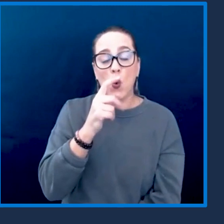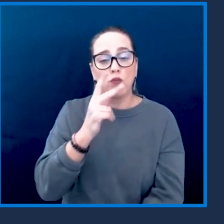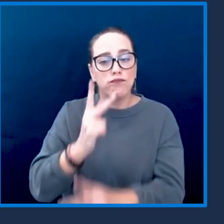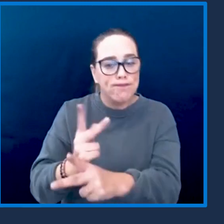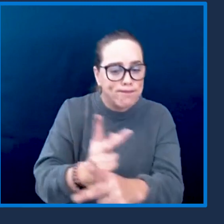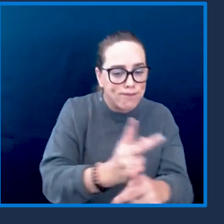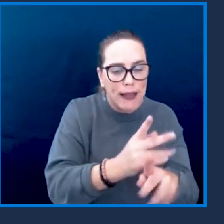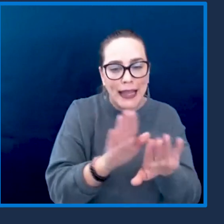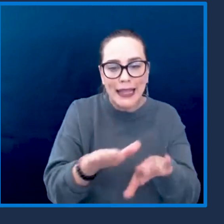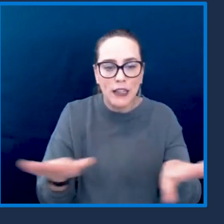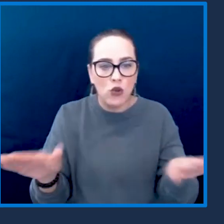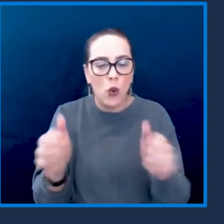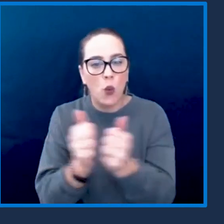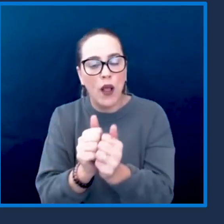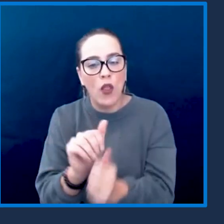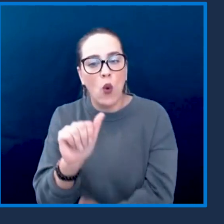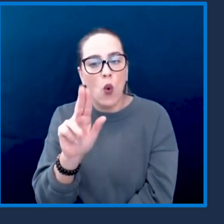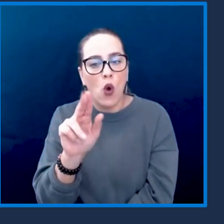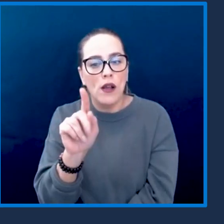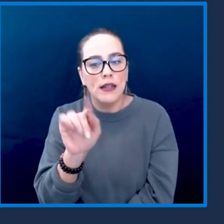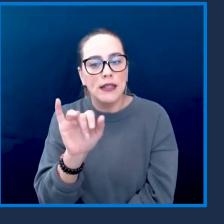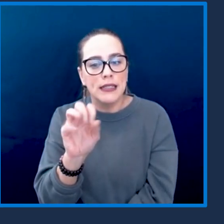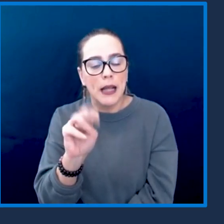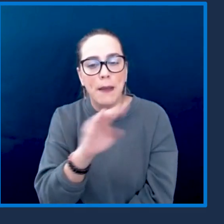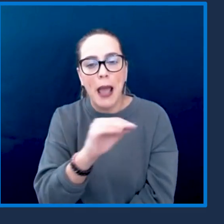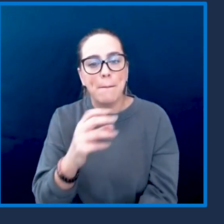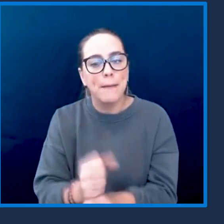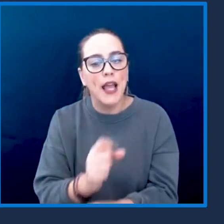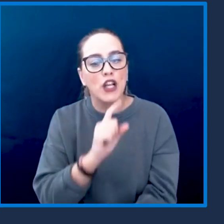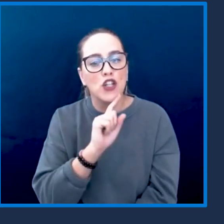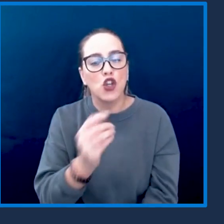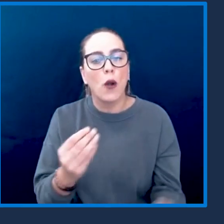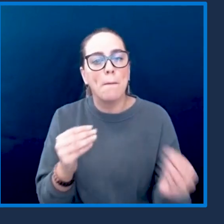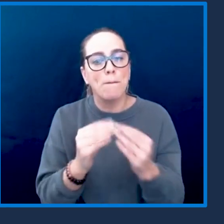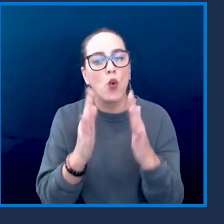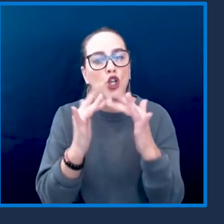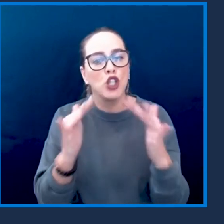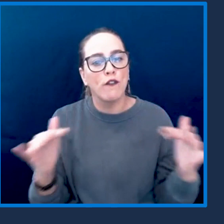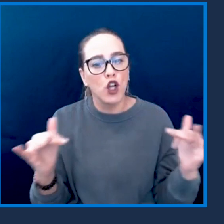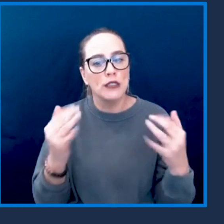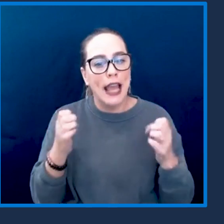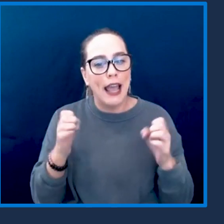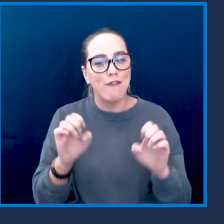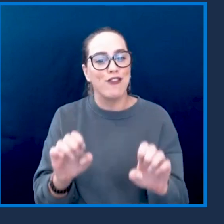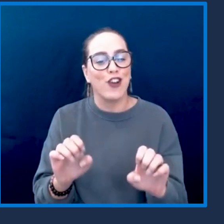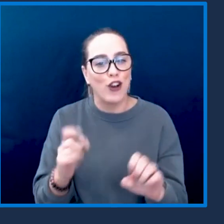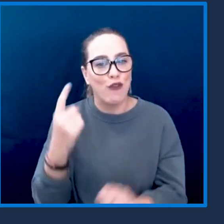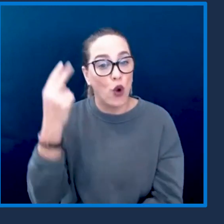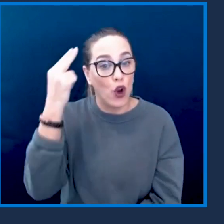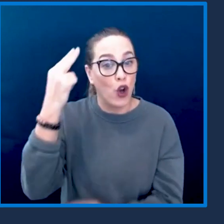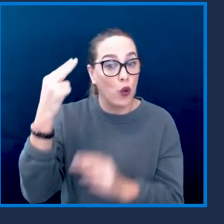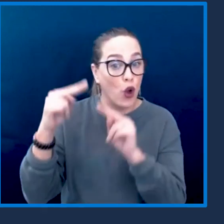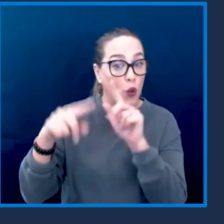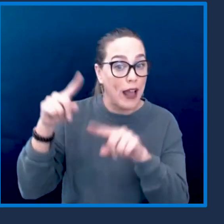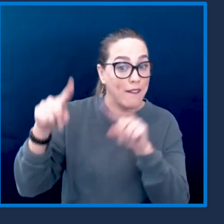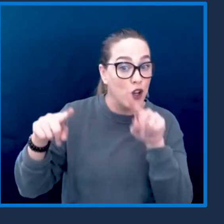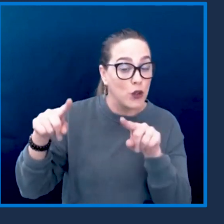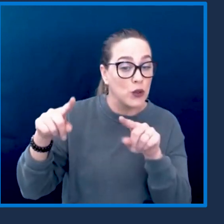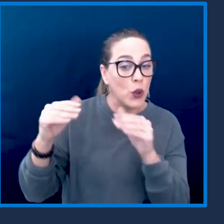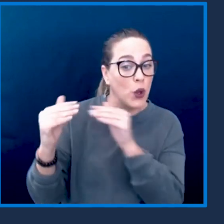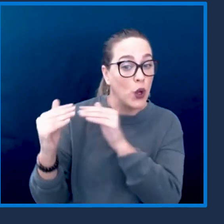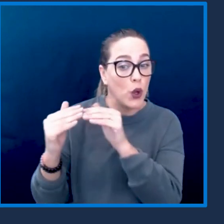are maturing, into a more diverse effort for our neurodiverse colleagues. So those are just a few, but